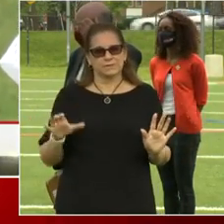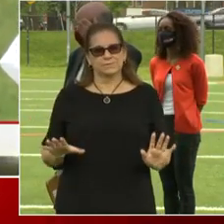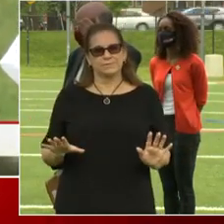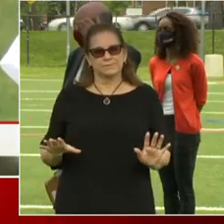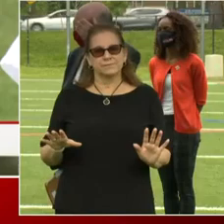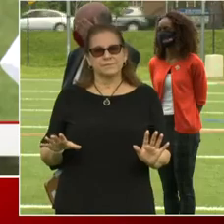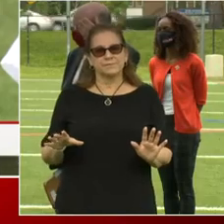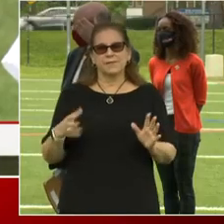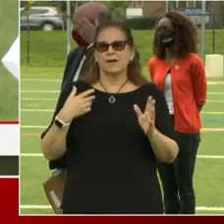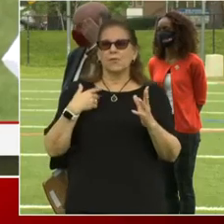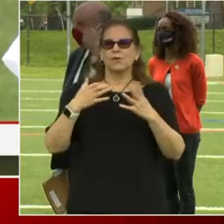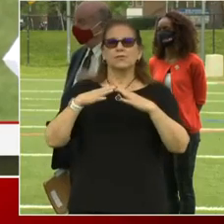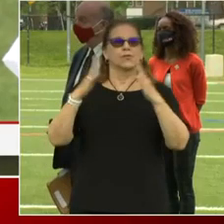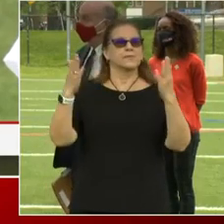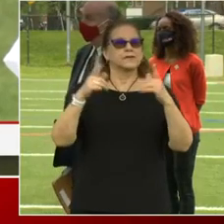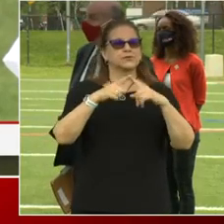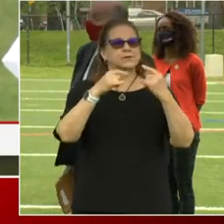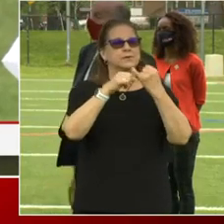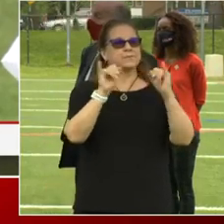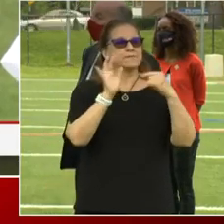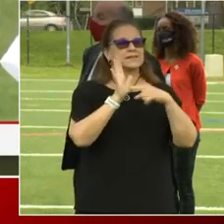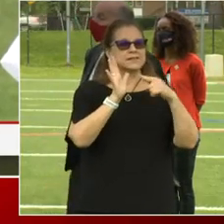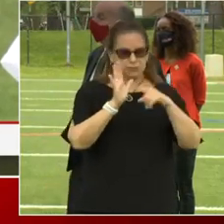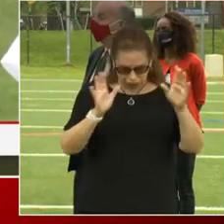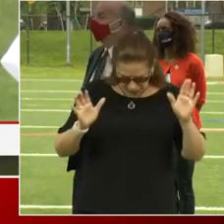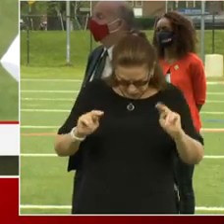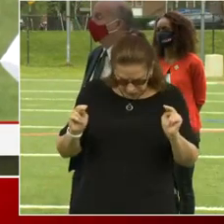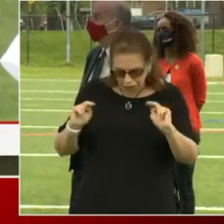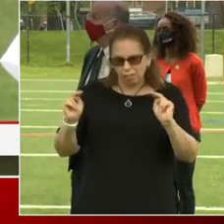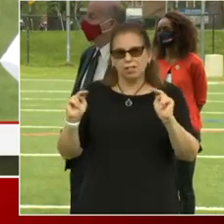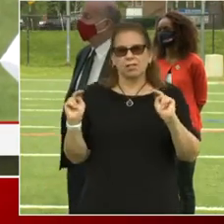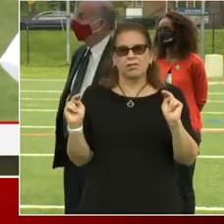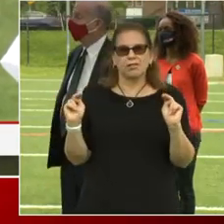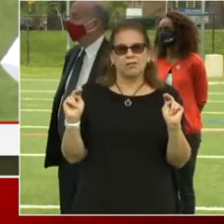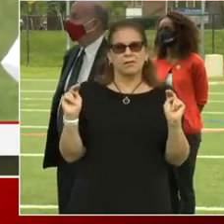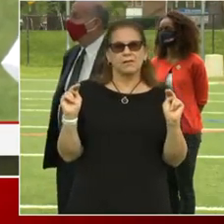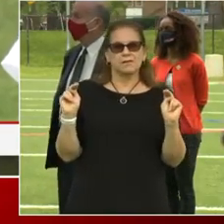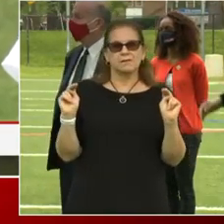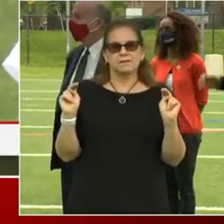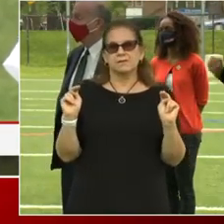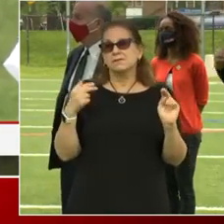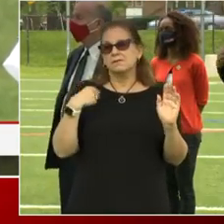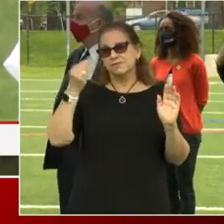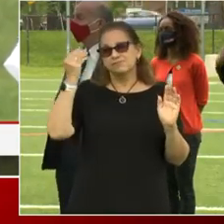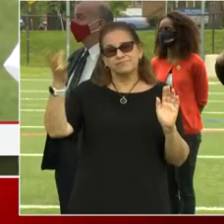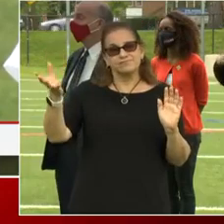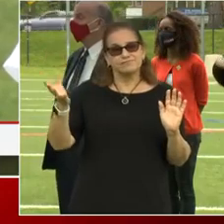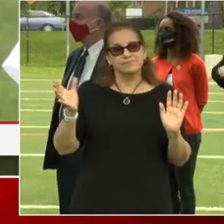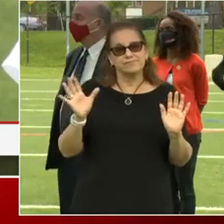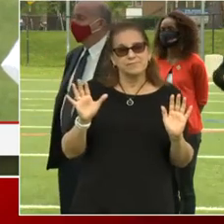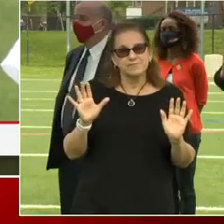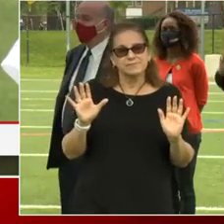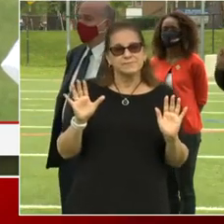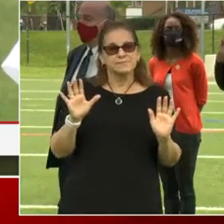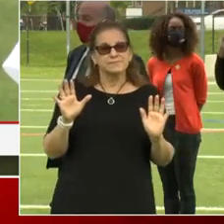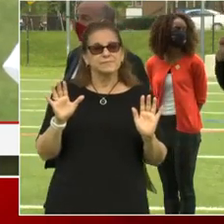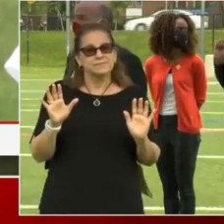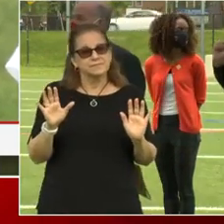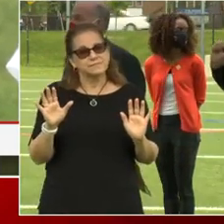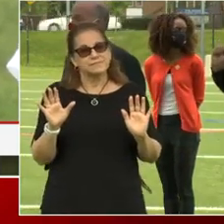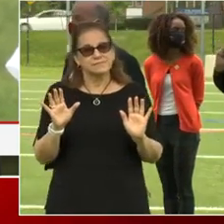independent forensics lab or not. And to be honest with you, that the questions around